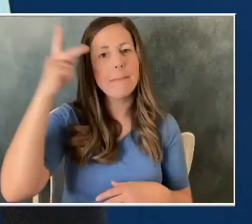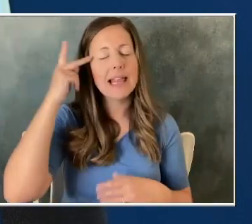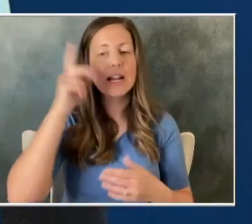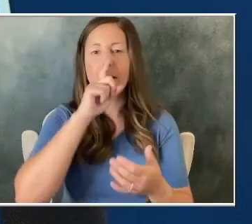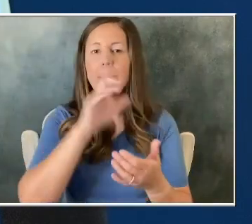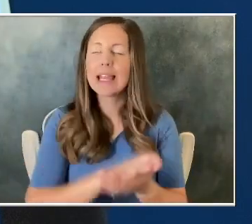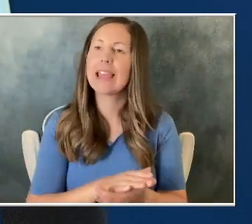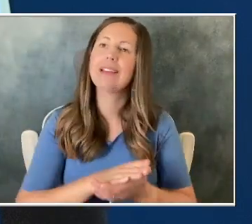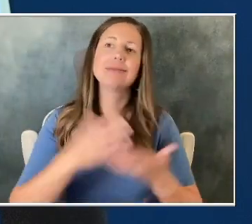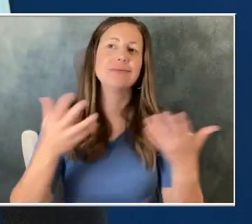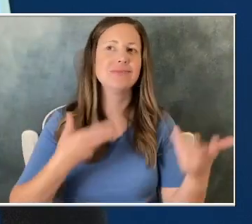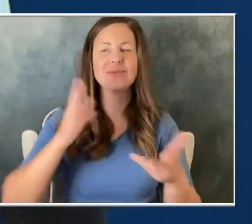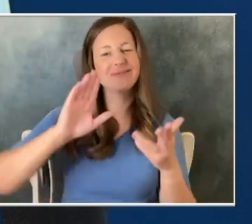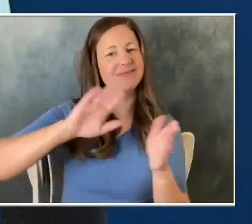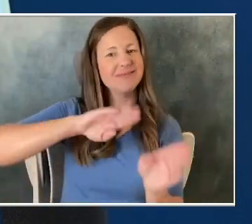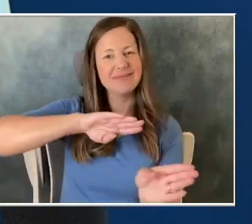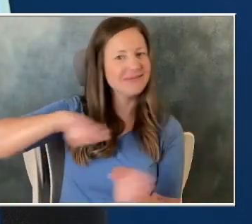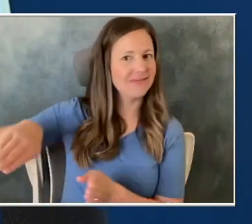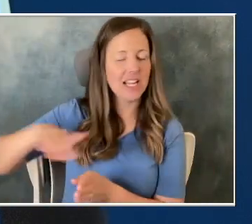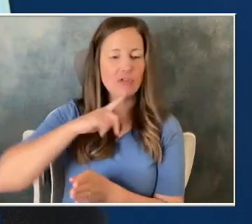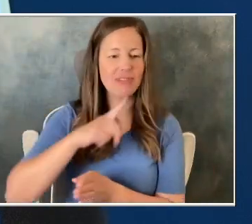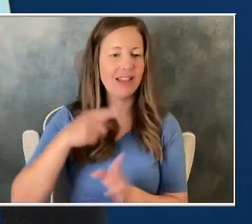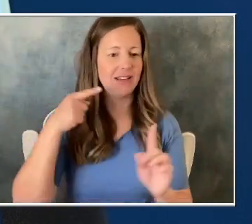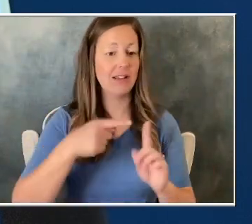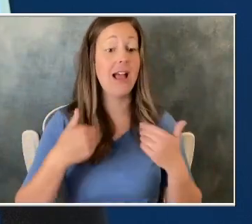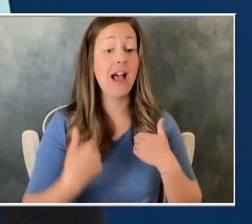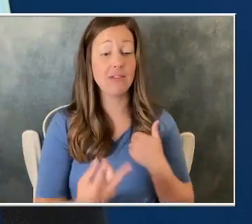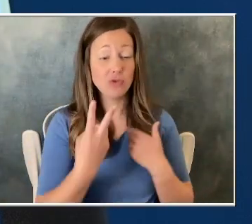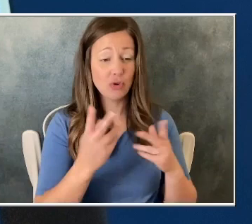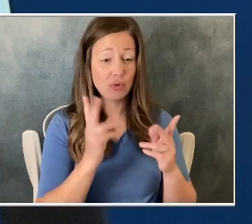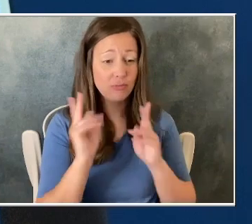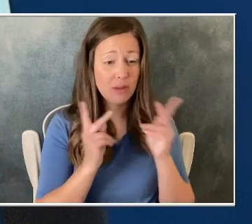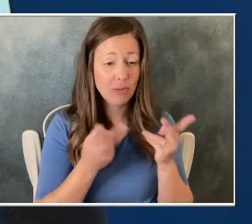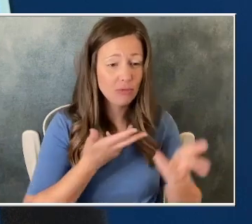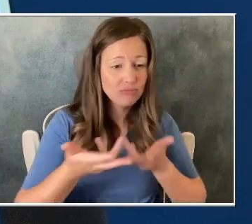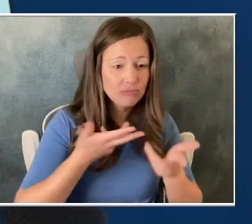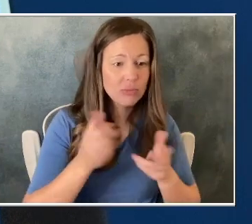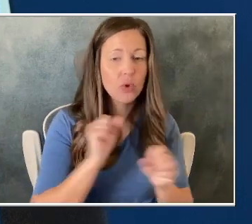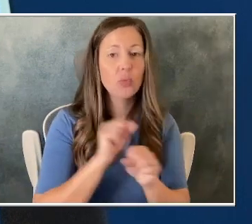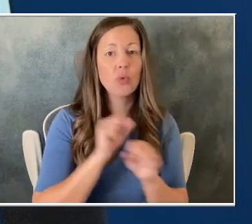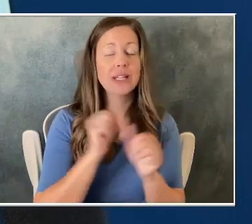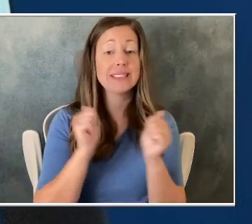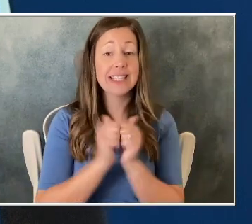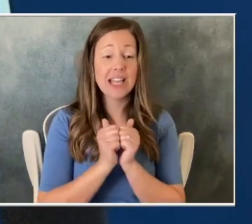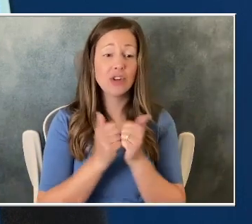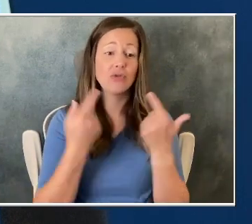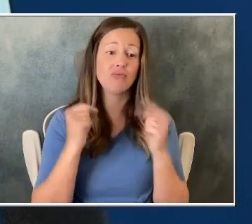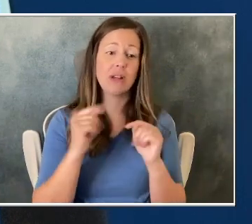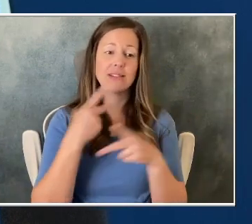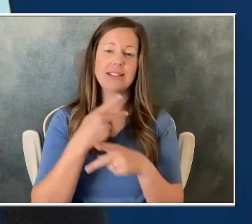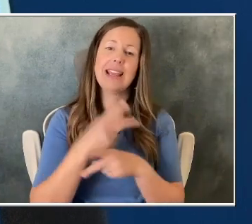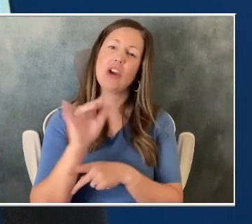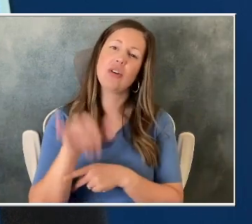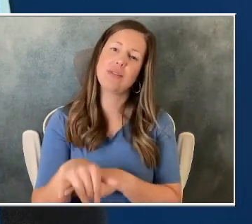It matters that you have two people or a team of people working together to take care of that patient. And